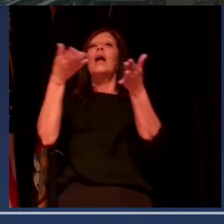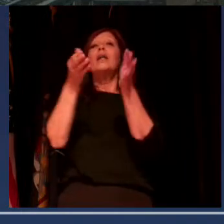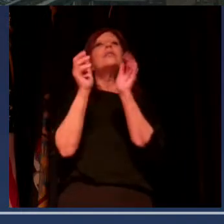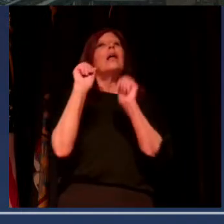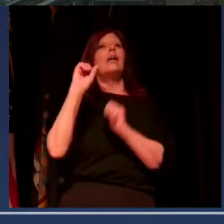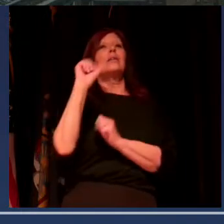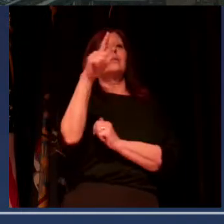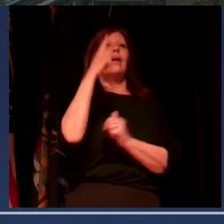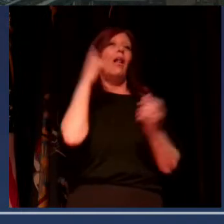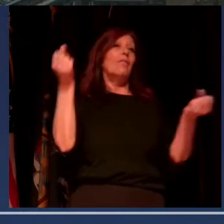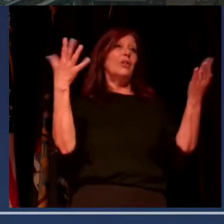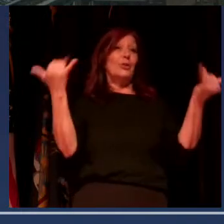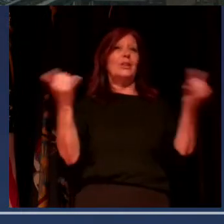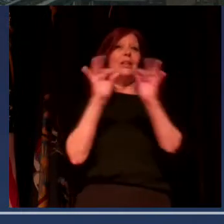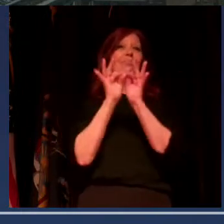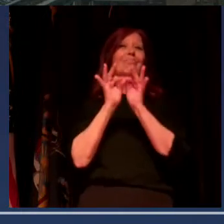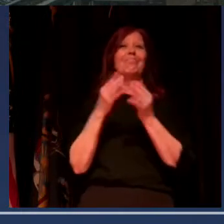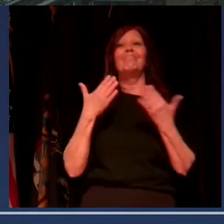today's address.